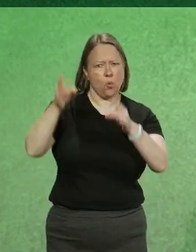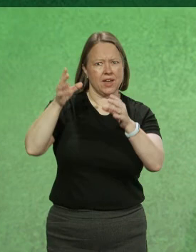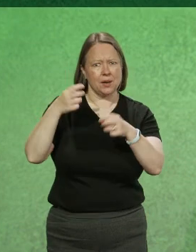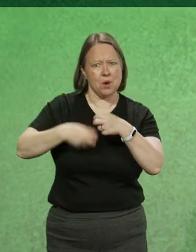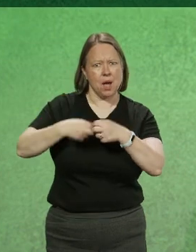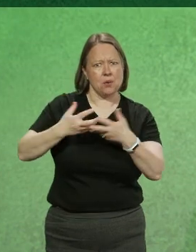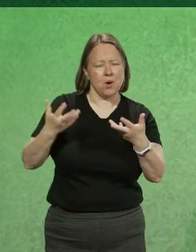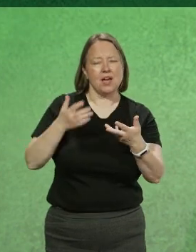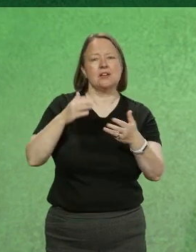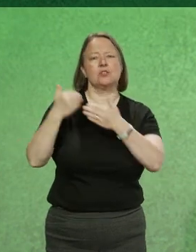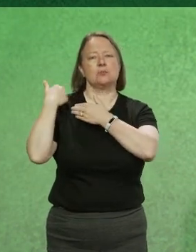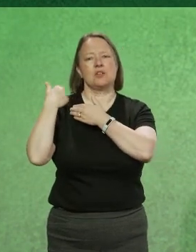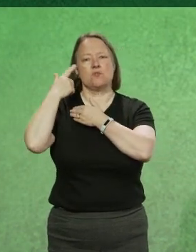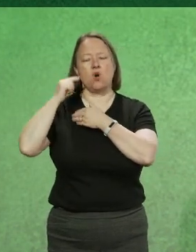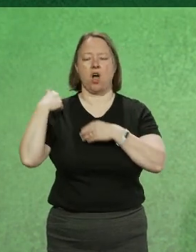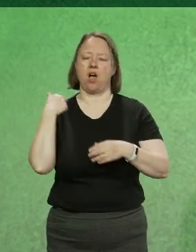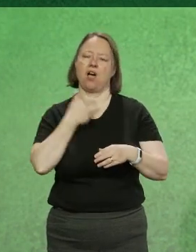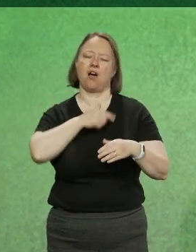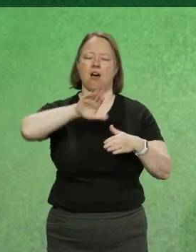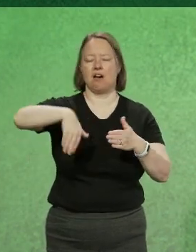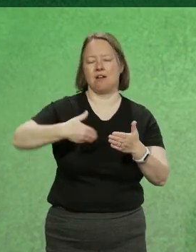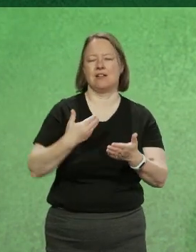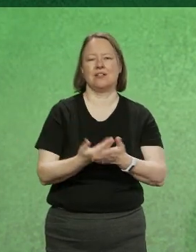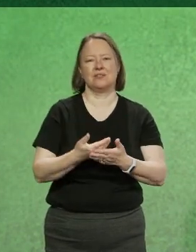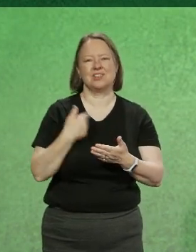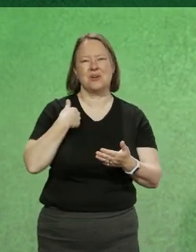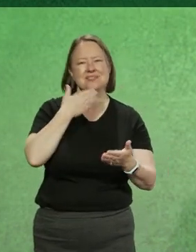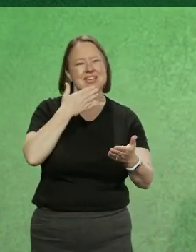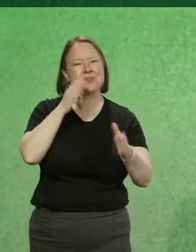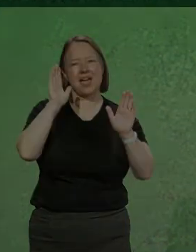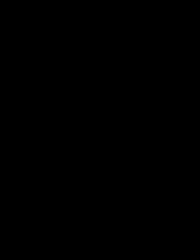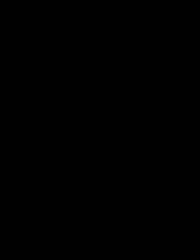are the responsibility of us all. Thank you so much for that excellent presentation.